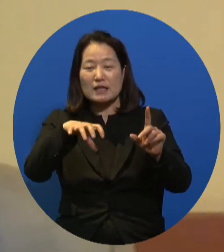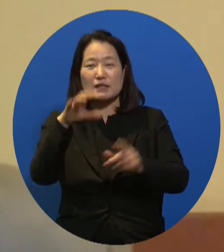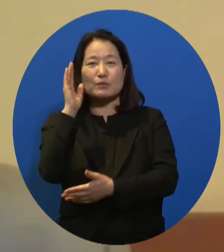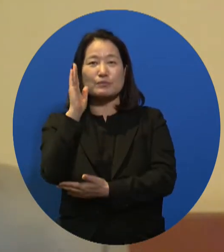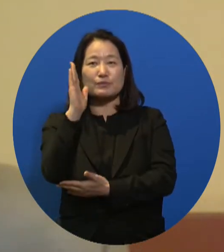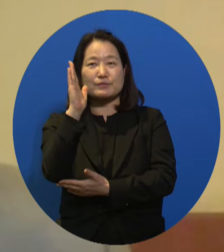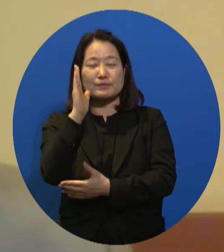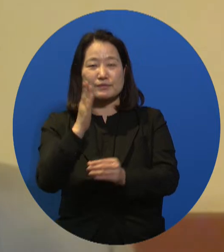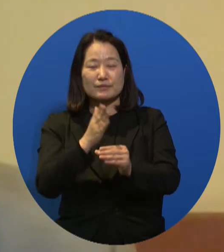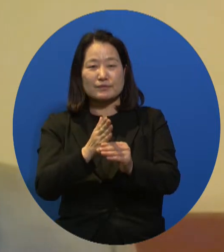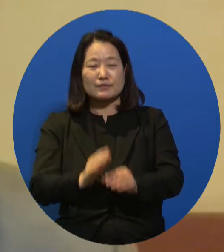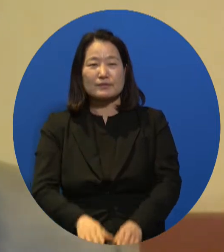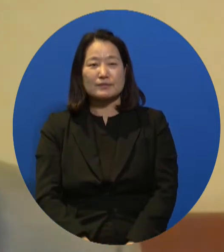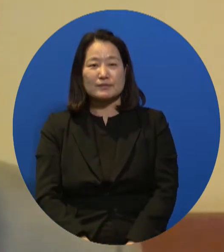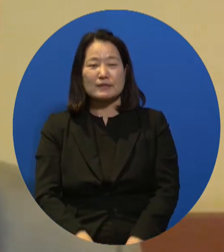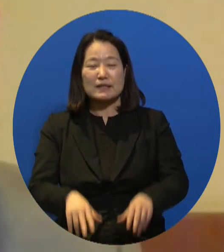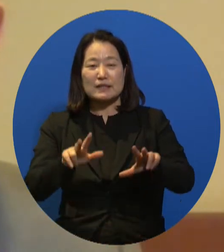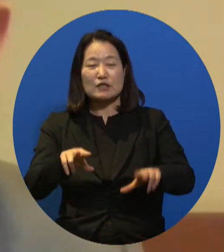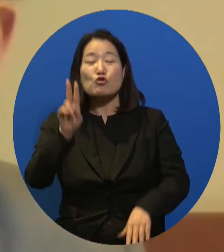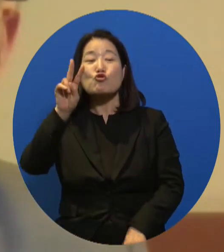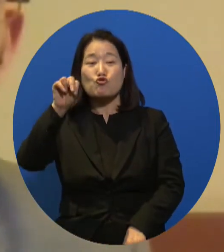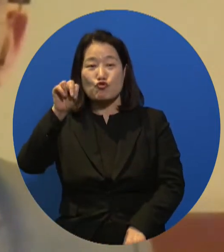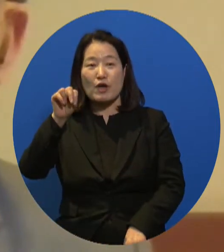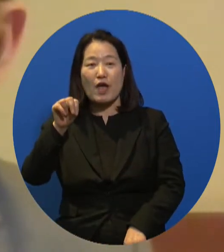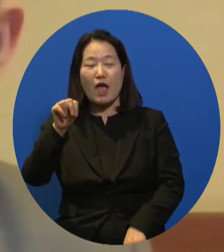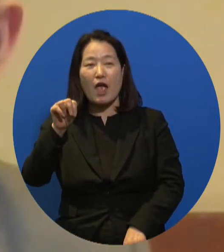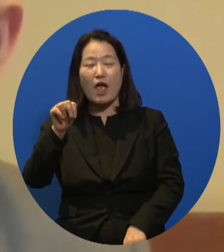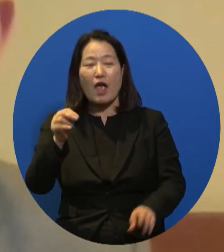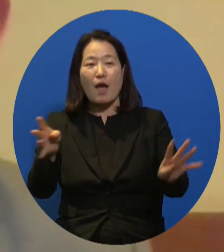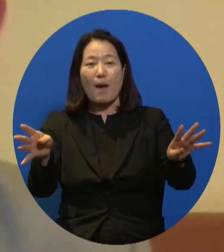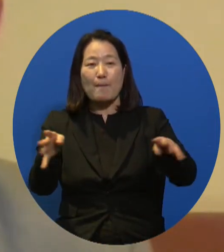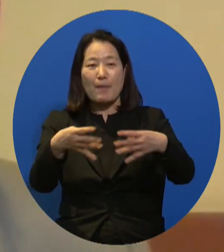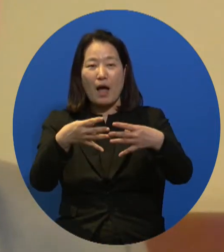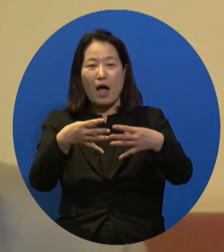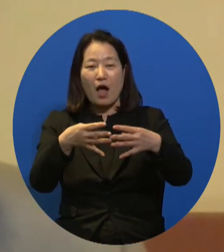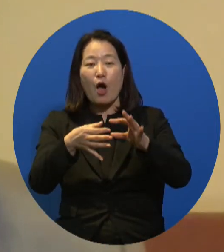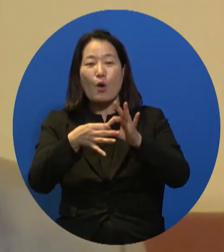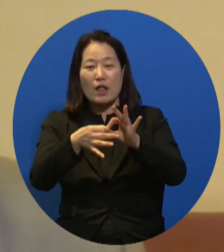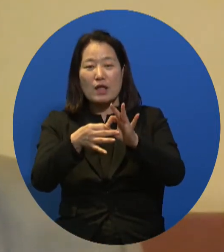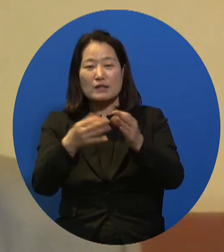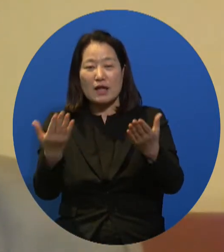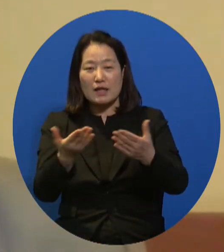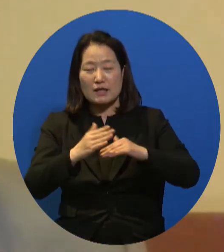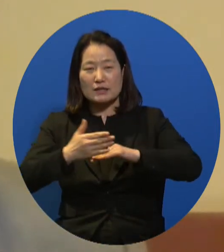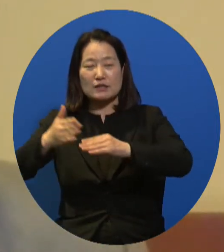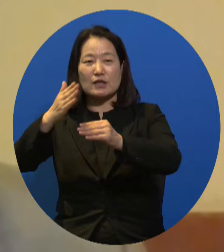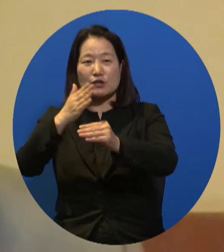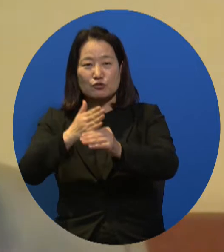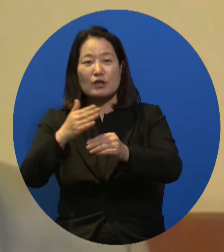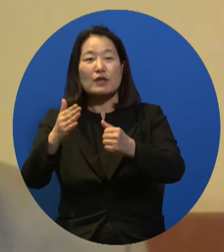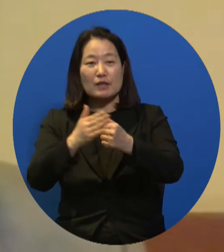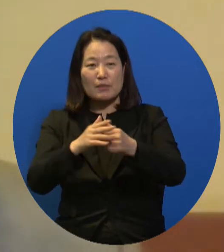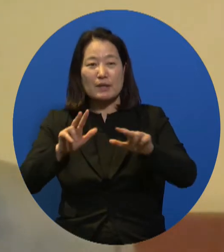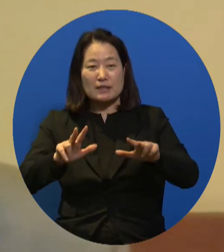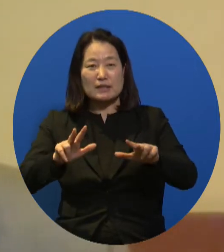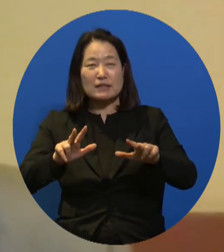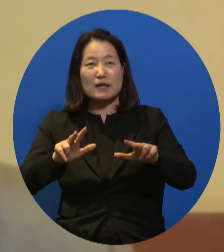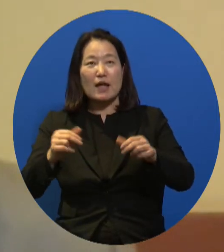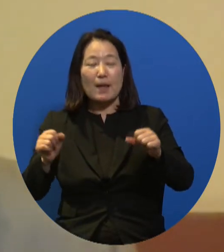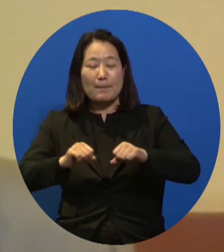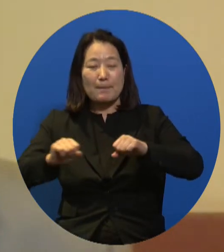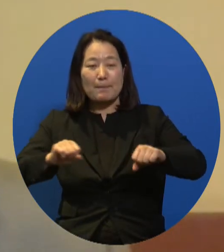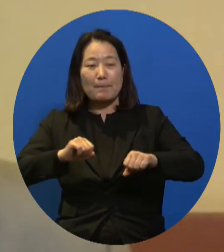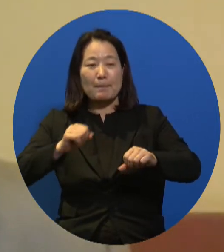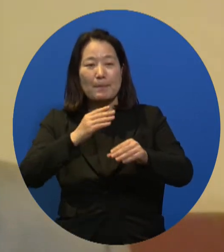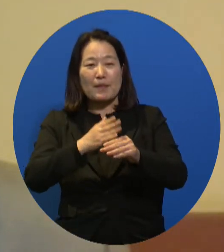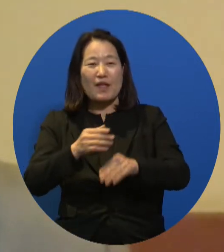of the CRPD committee. And of course, I'm very lucky to be able to spend time with the representative